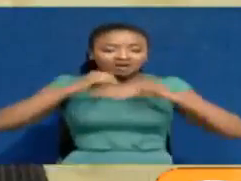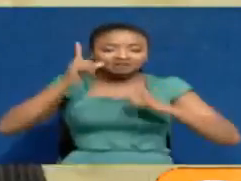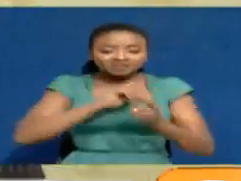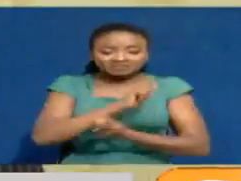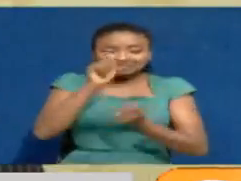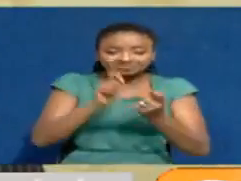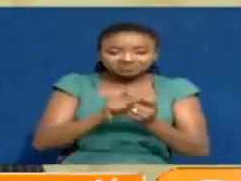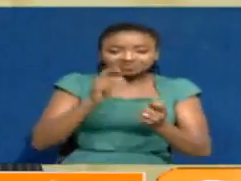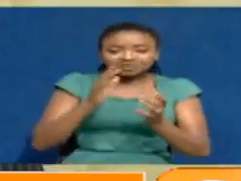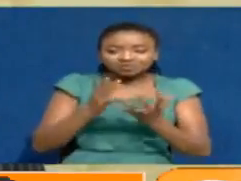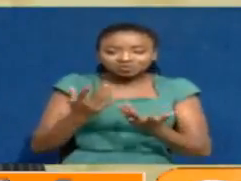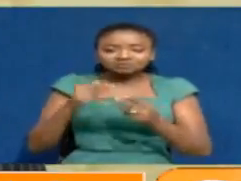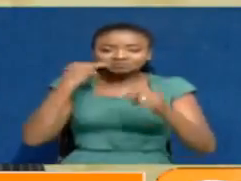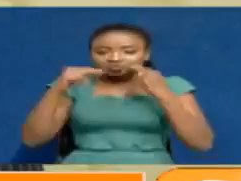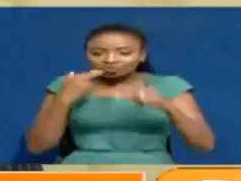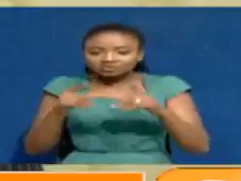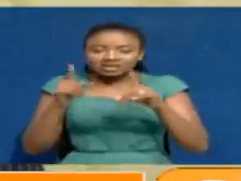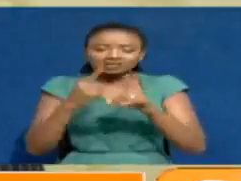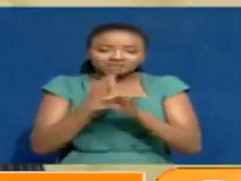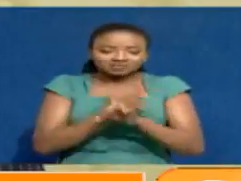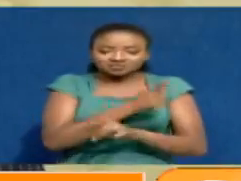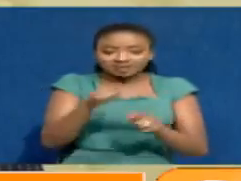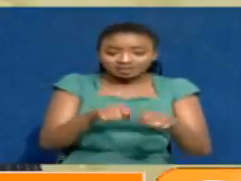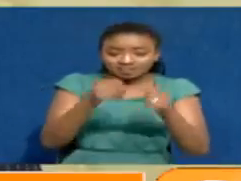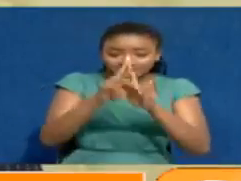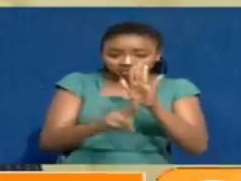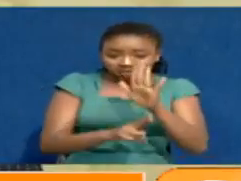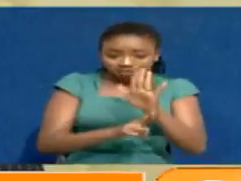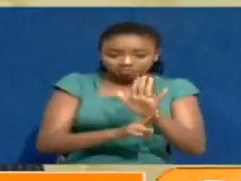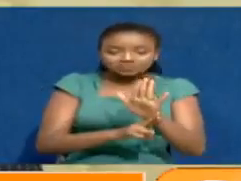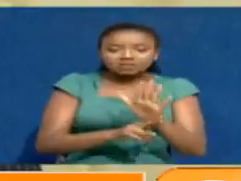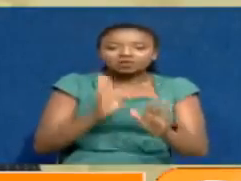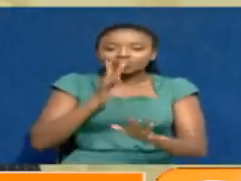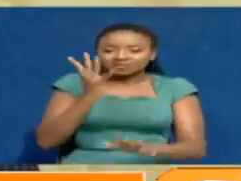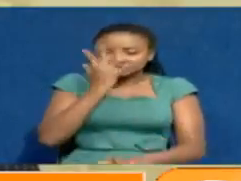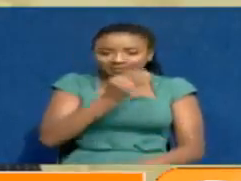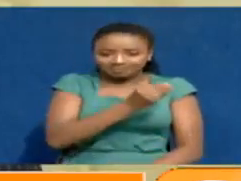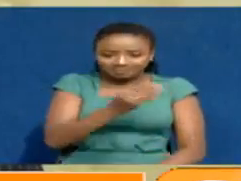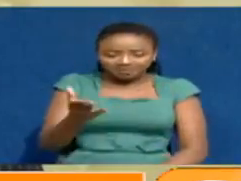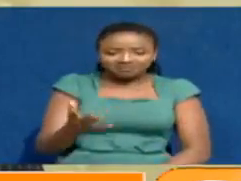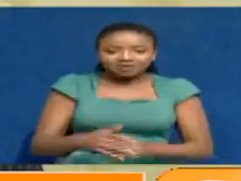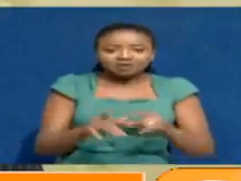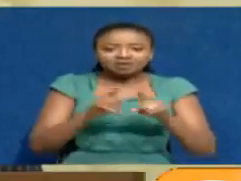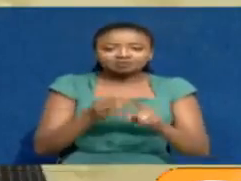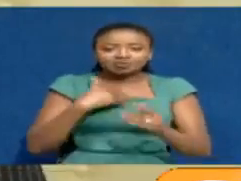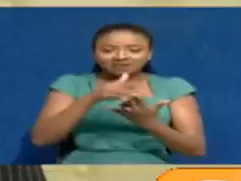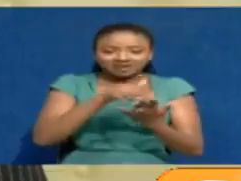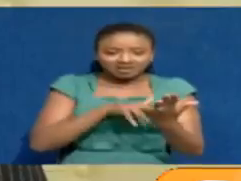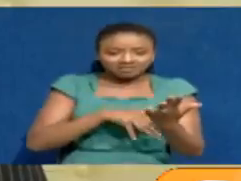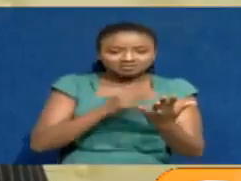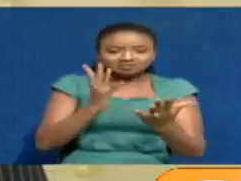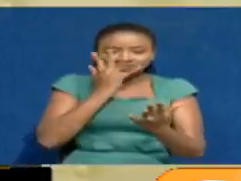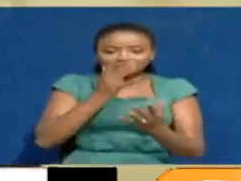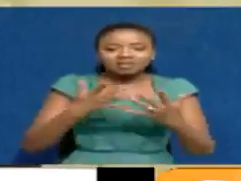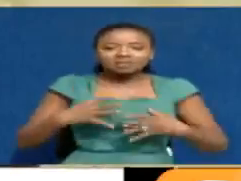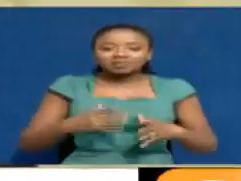and restaurants who break the law, we will shame them, we'll have a list of shame so that people do